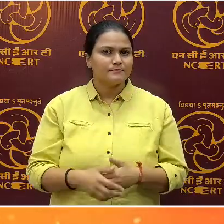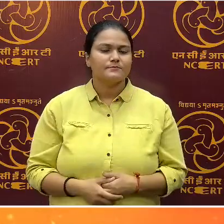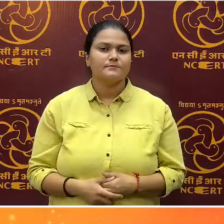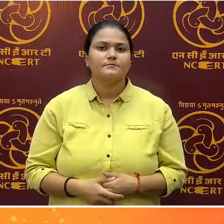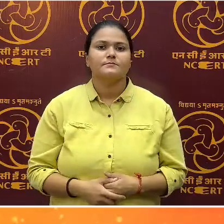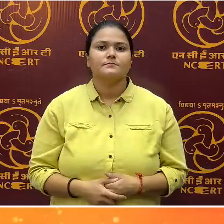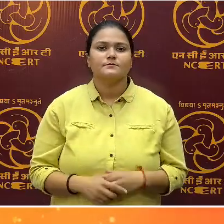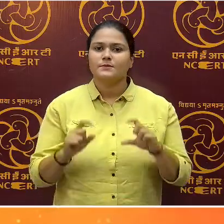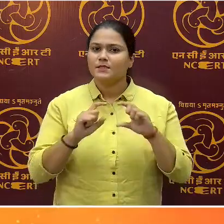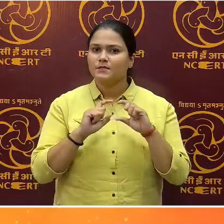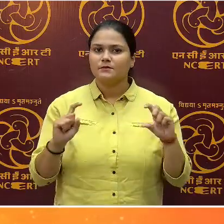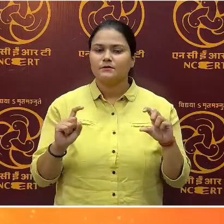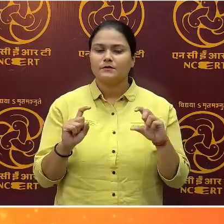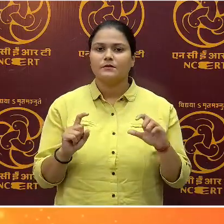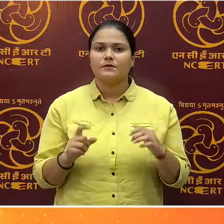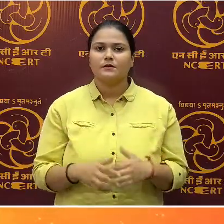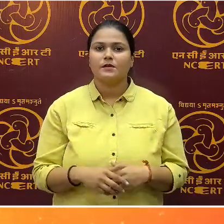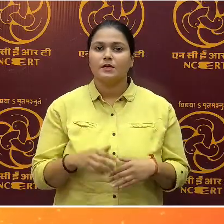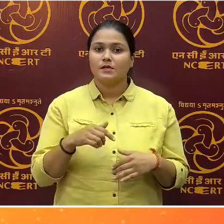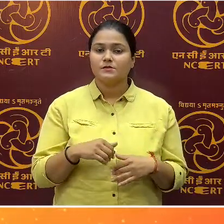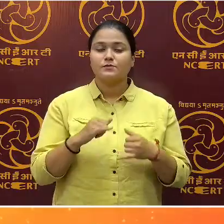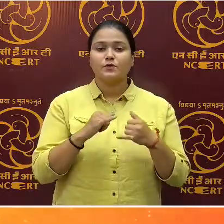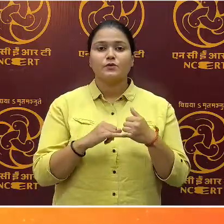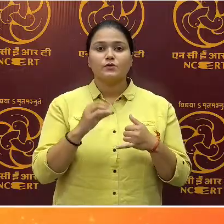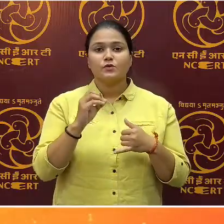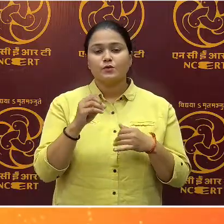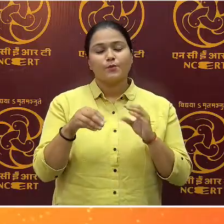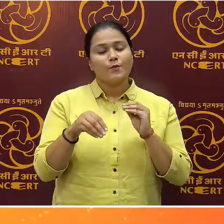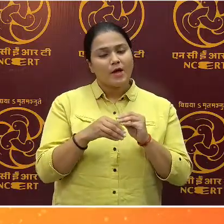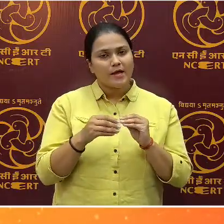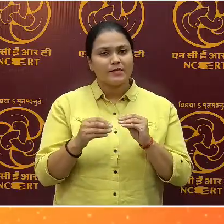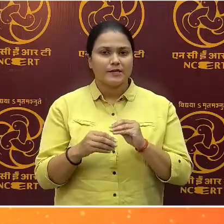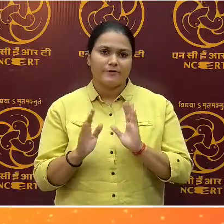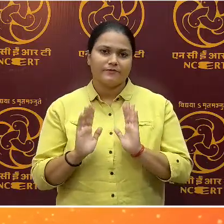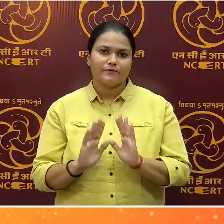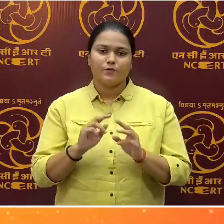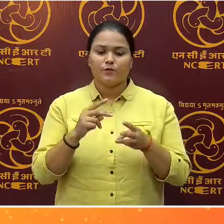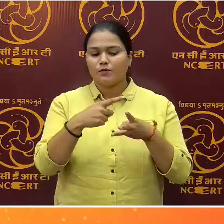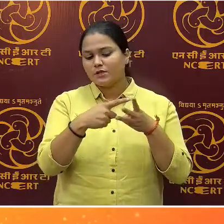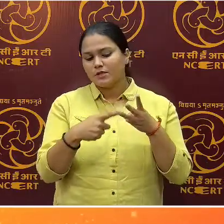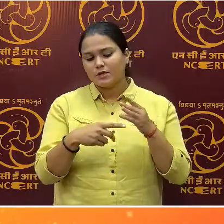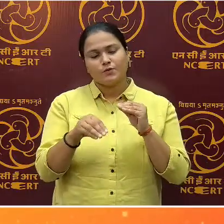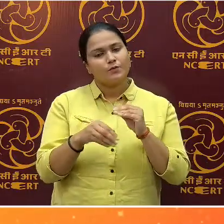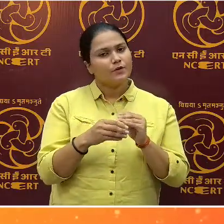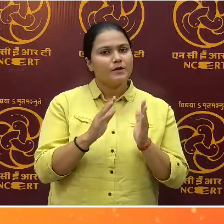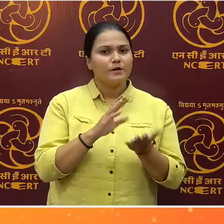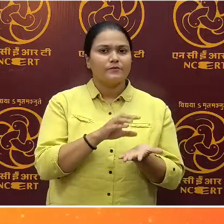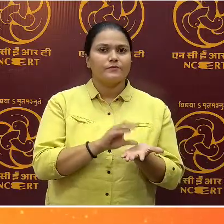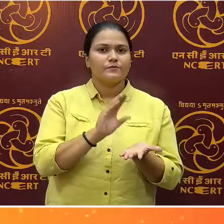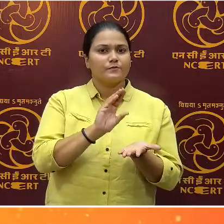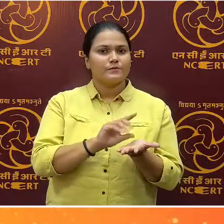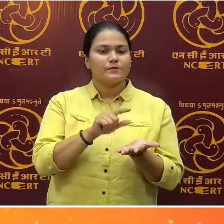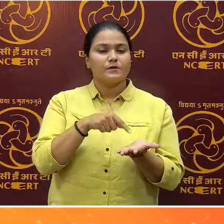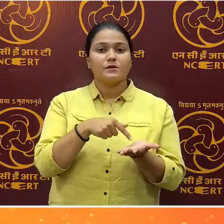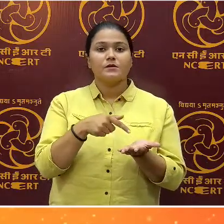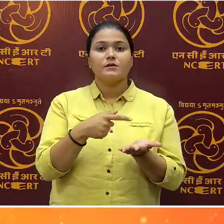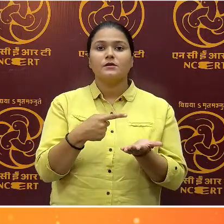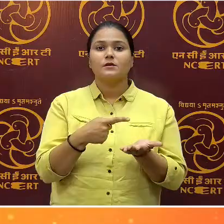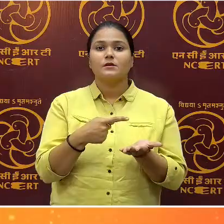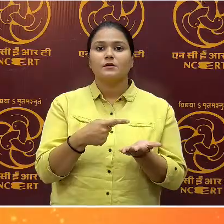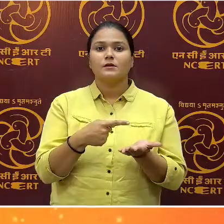okay, which has solute, which is salt, and solvent, that is water. So these are called as